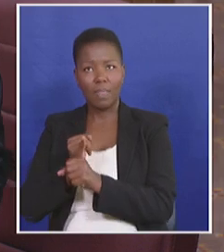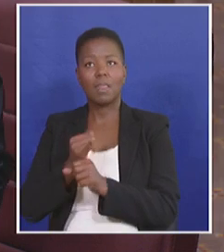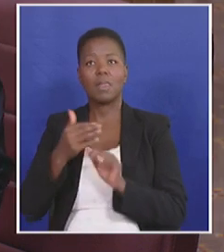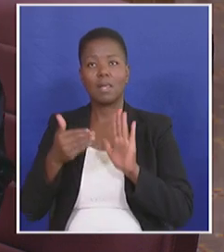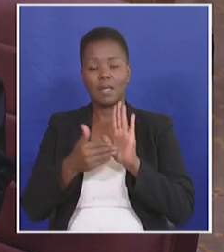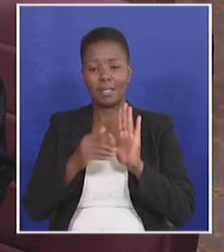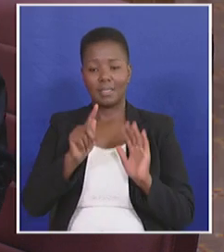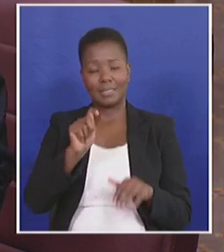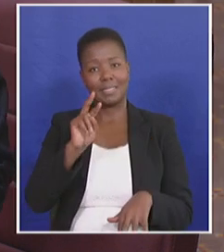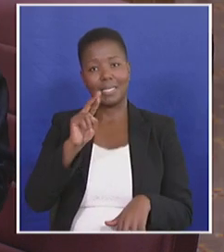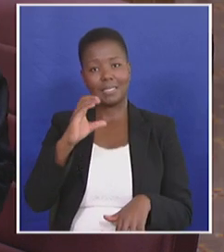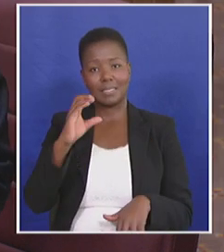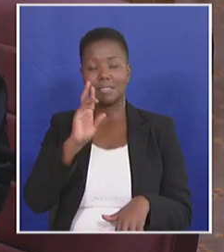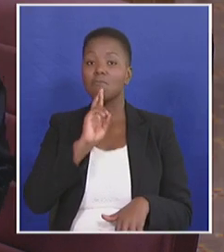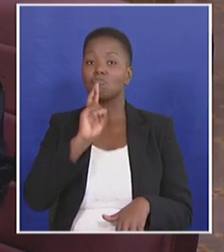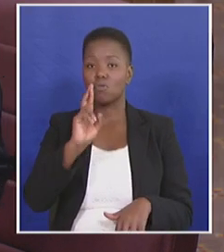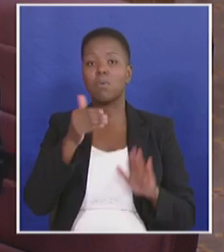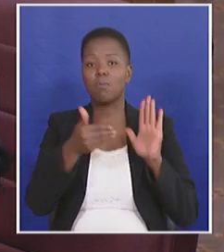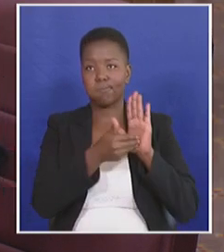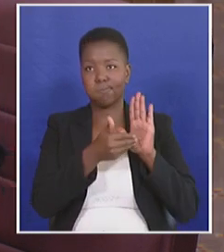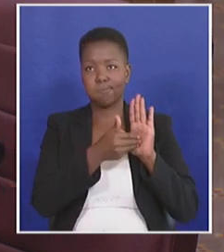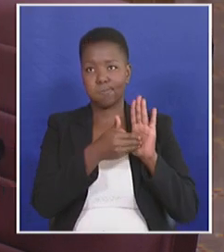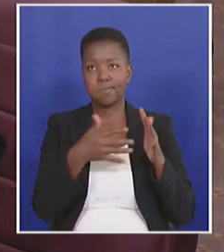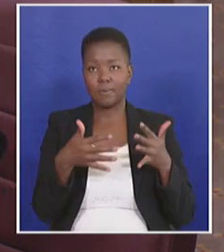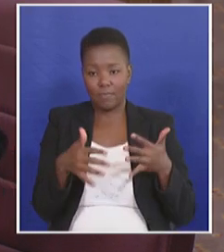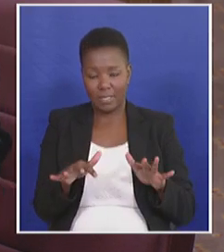accessible. So that shouldn't be a problem.